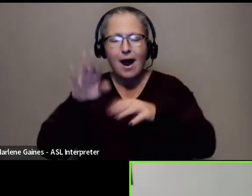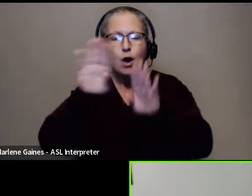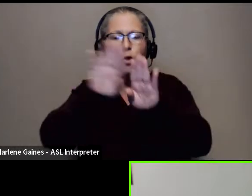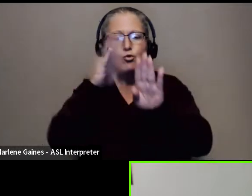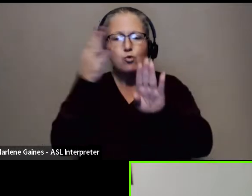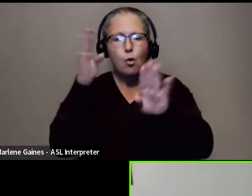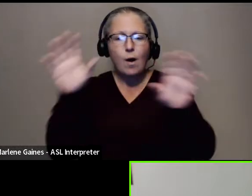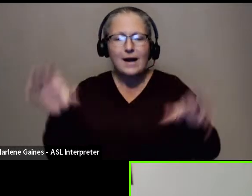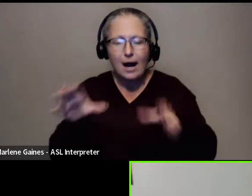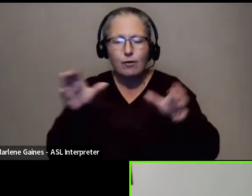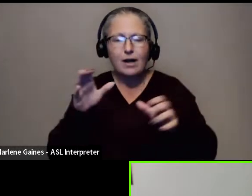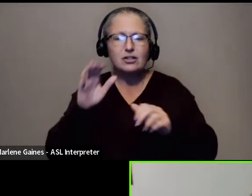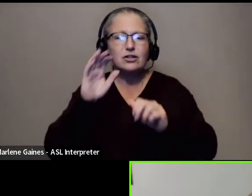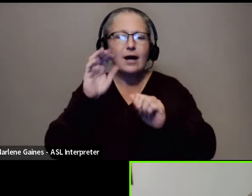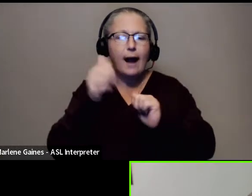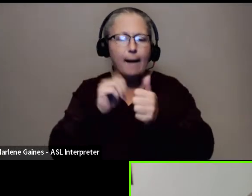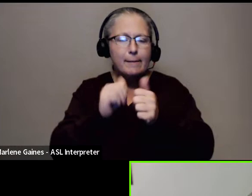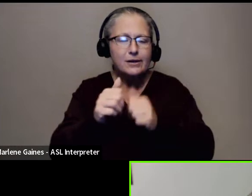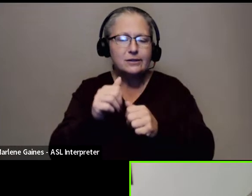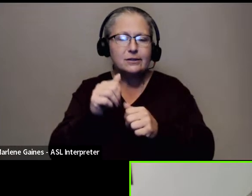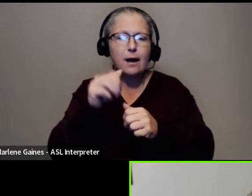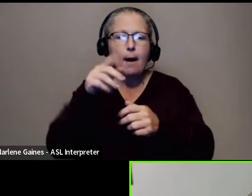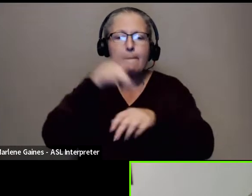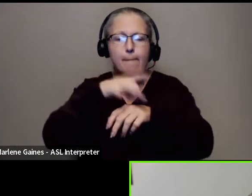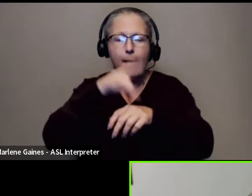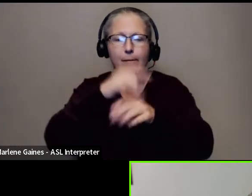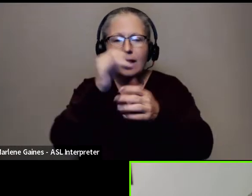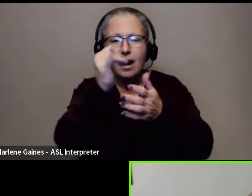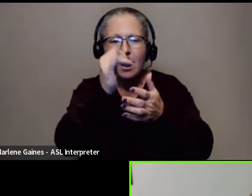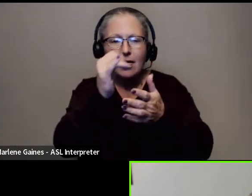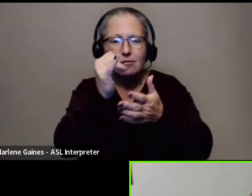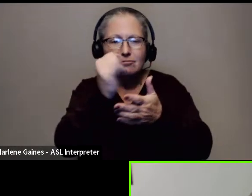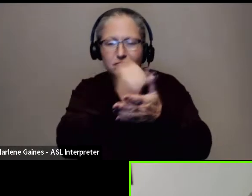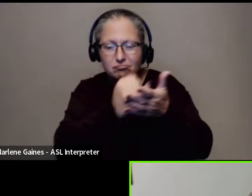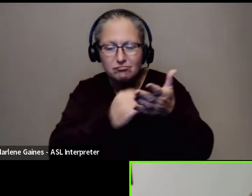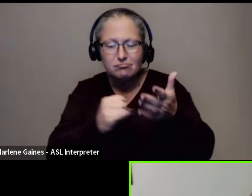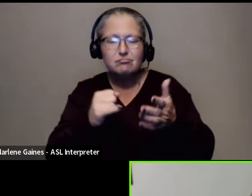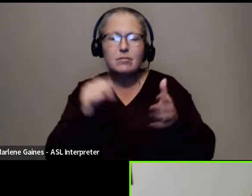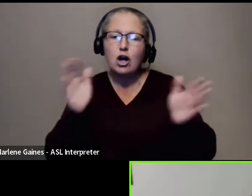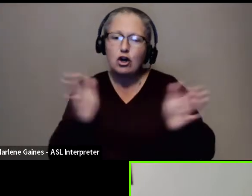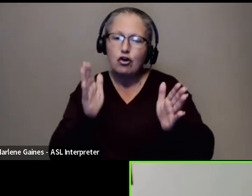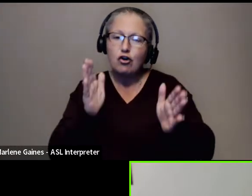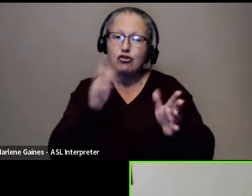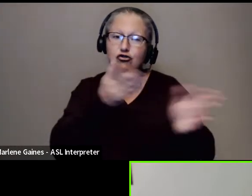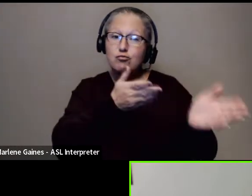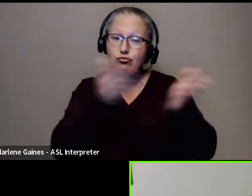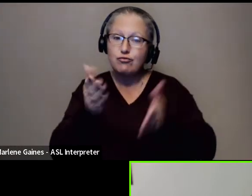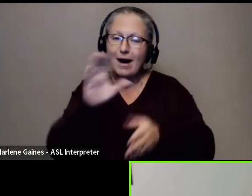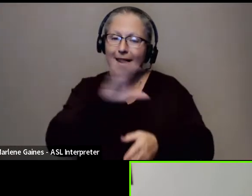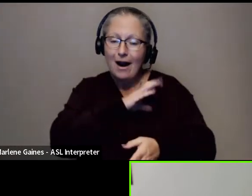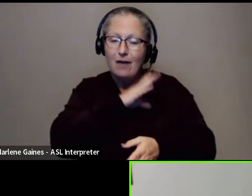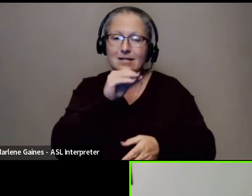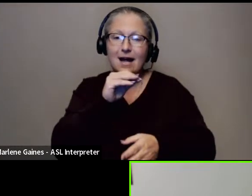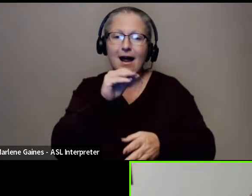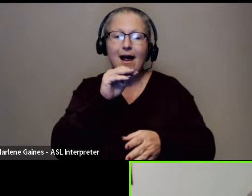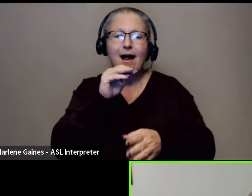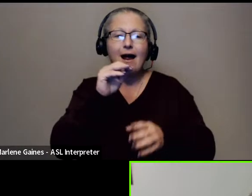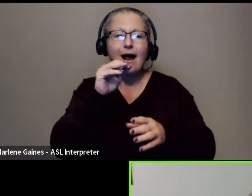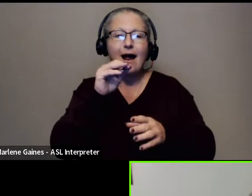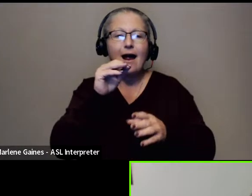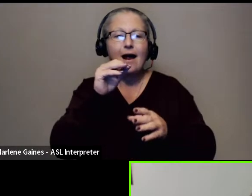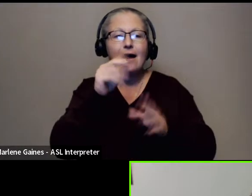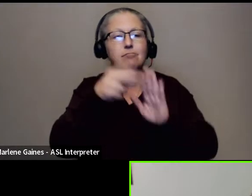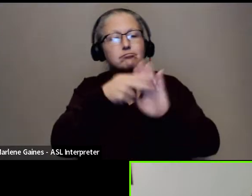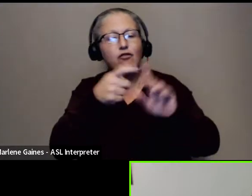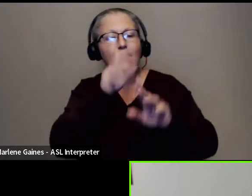decoration competition, pumpkin carving competition, and they are encouraged to bring characters and symbols from their own country and incorporate